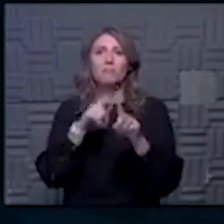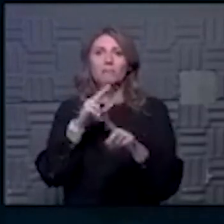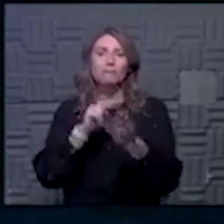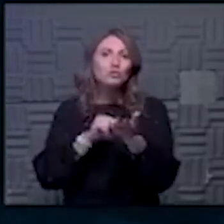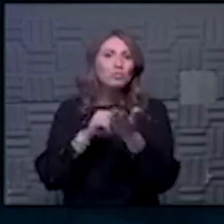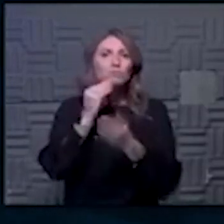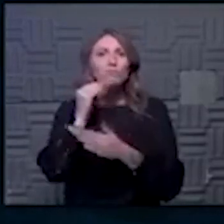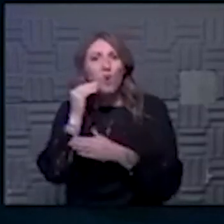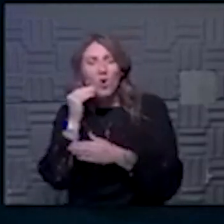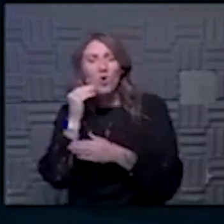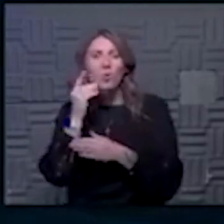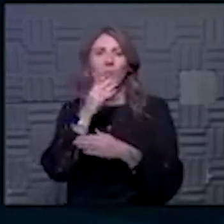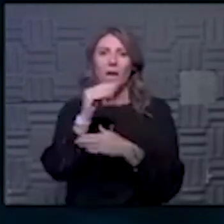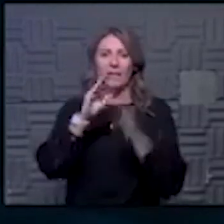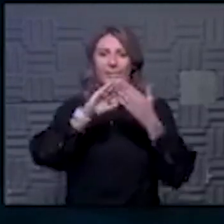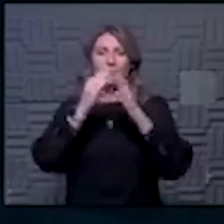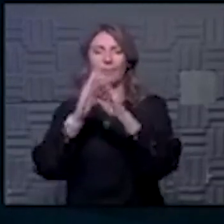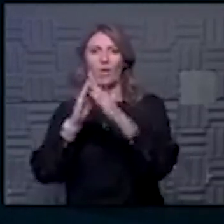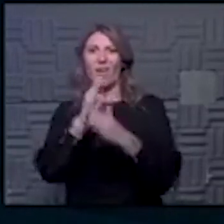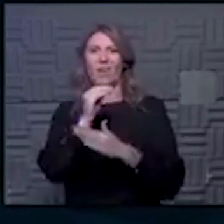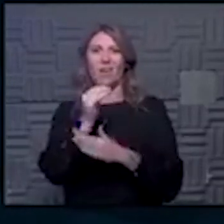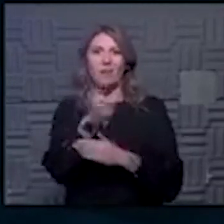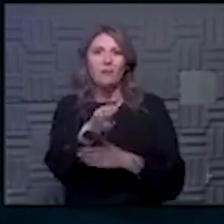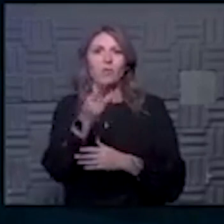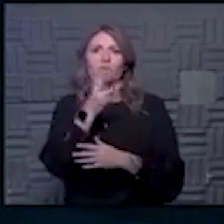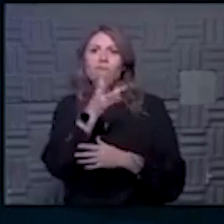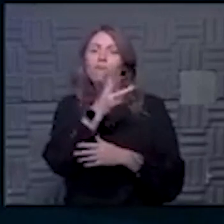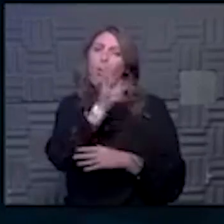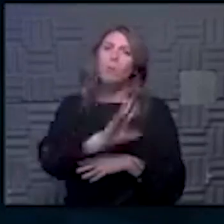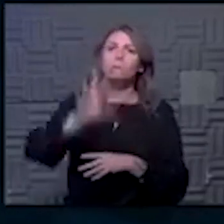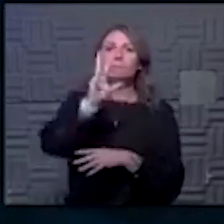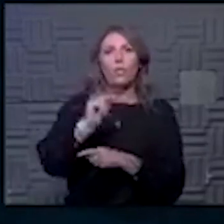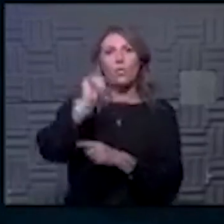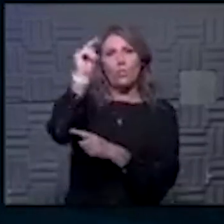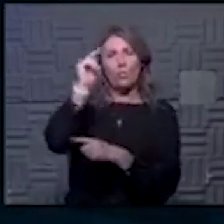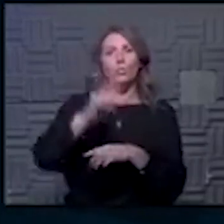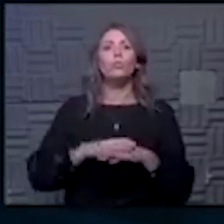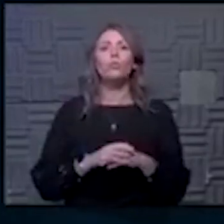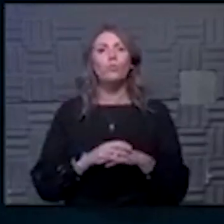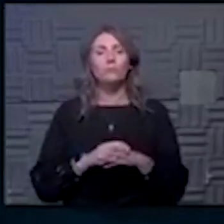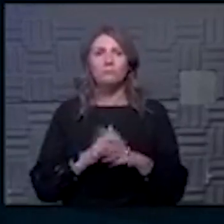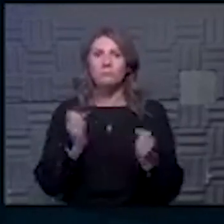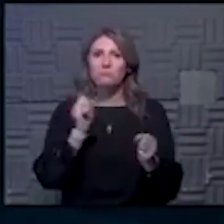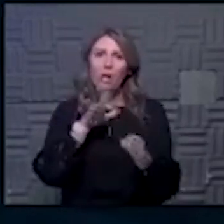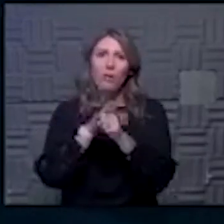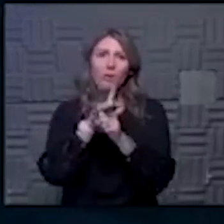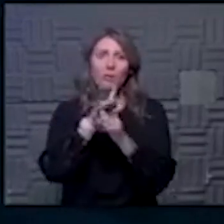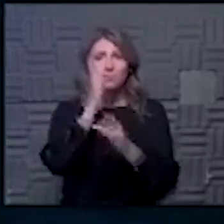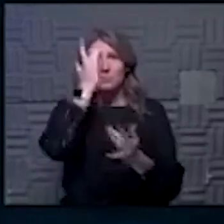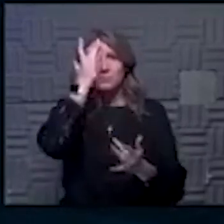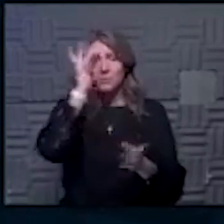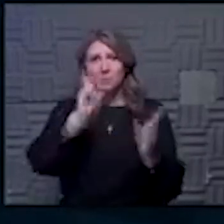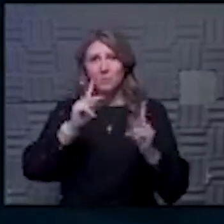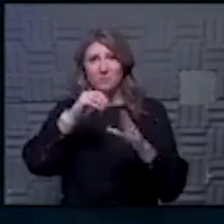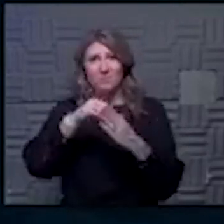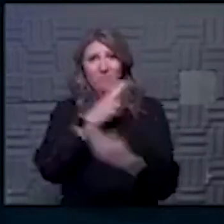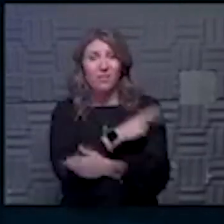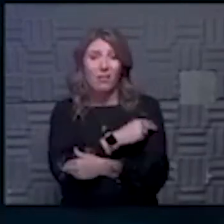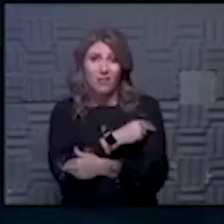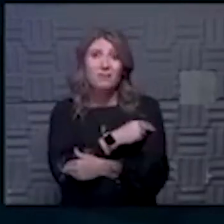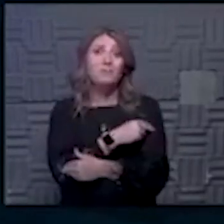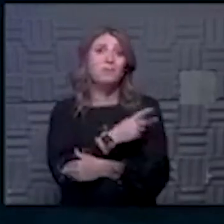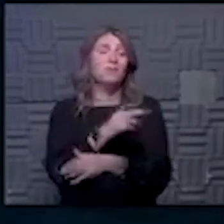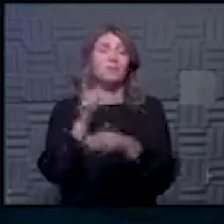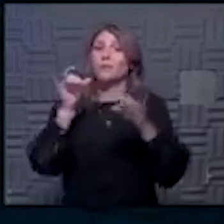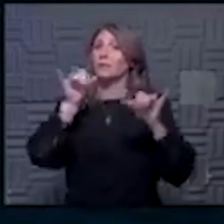some from the rural areas up north. And there are plenty of sick people in our hospital. And we do, just